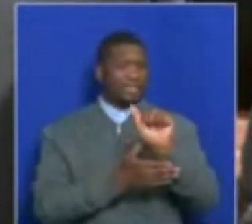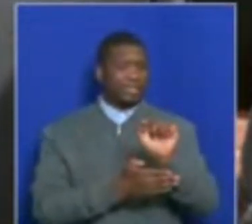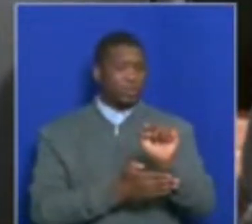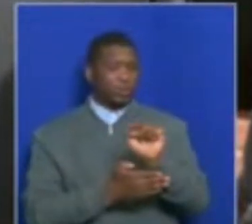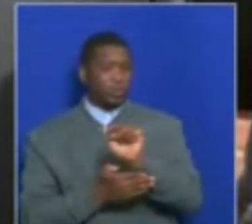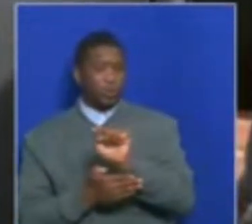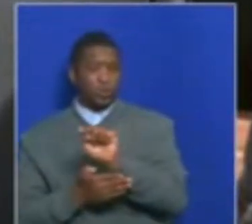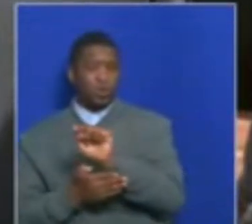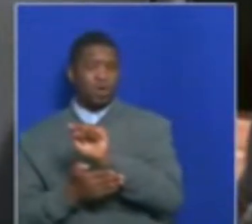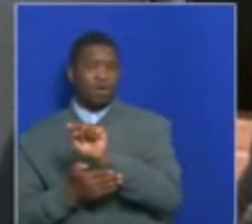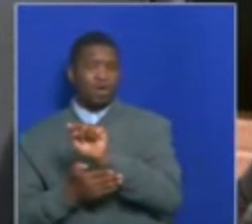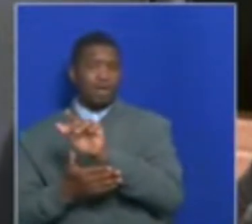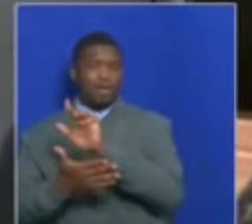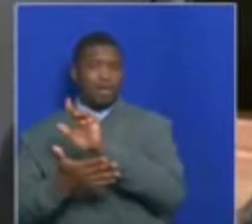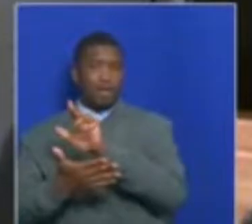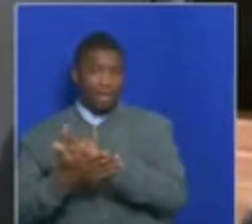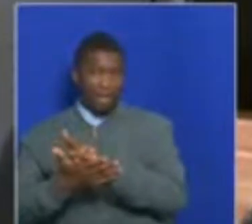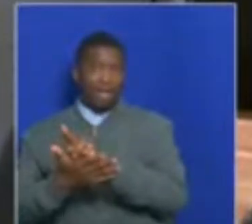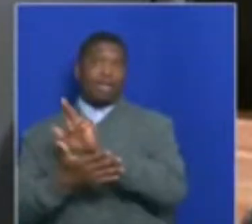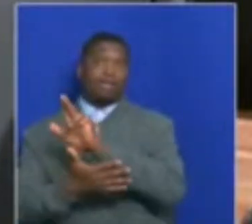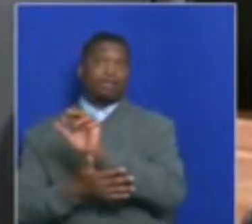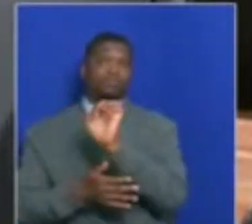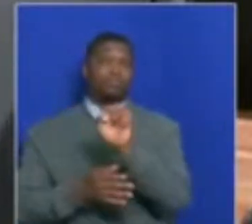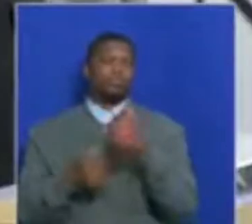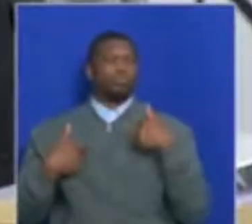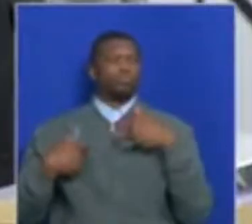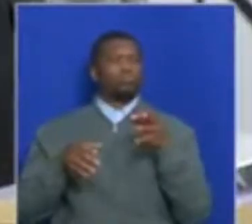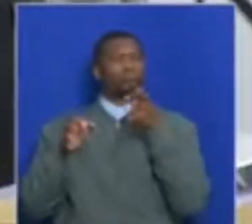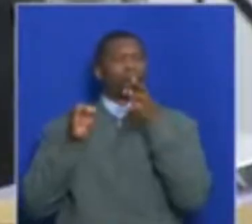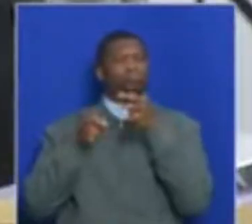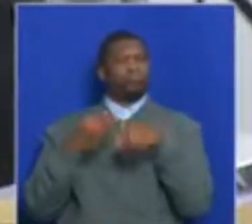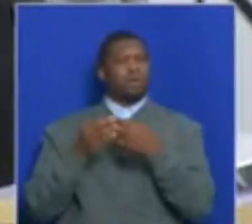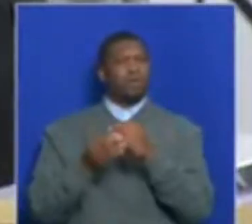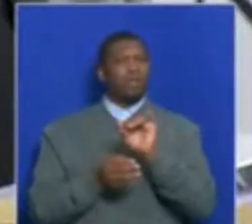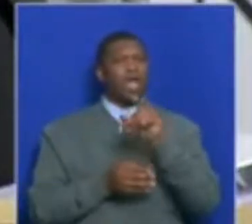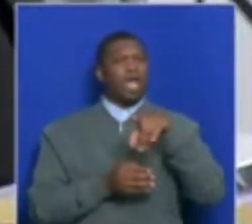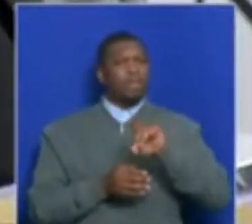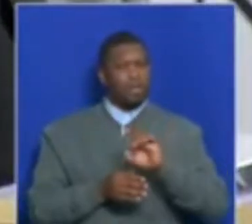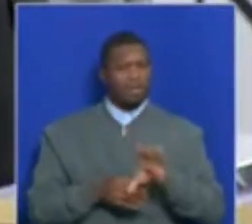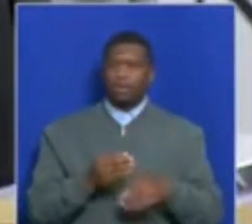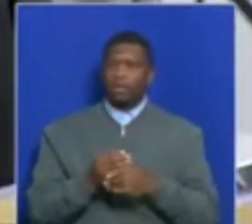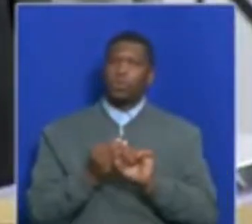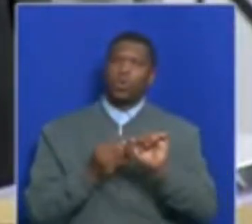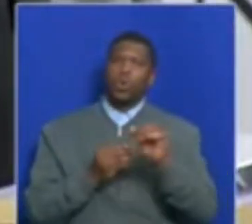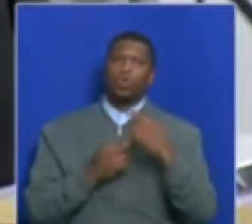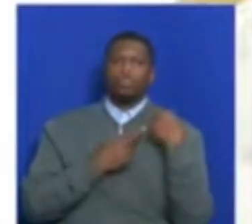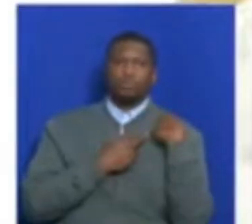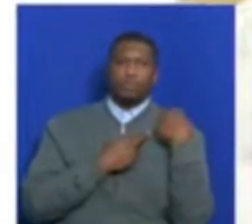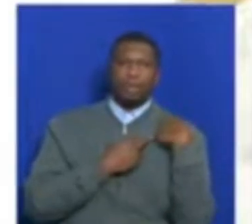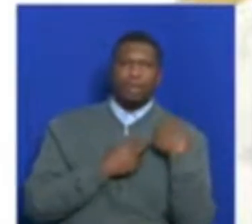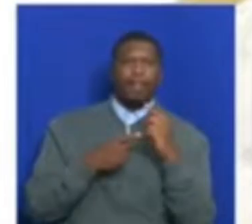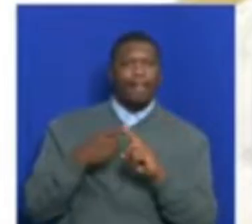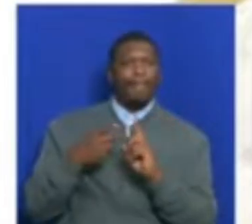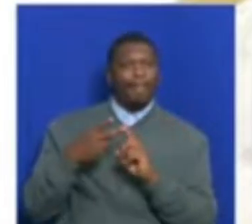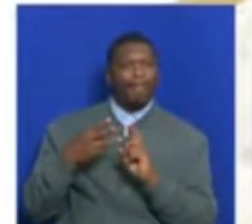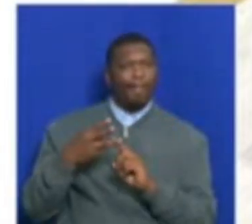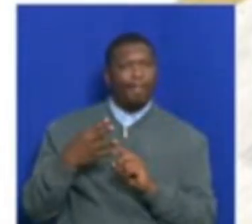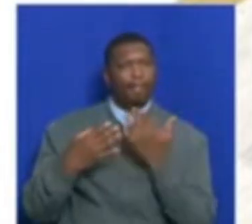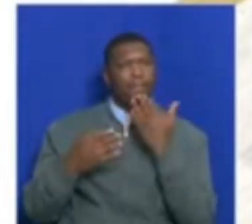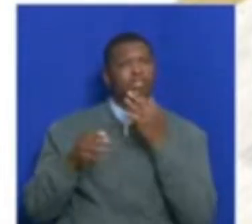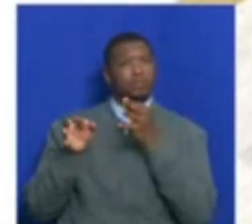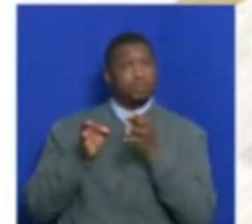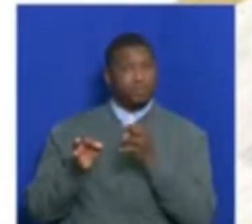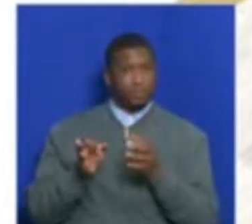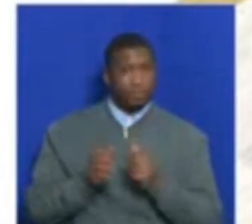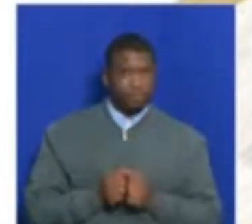IPID and what your specific responsibilities are? Okay, the